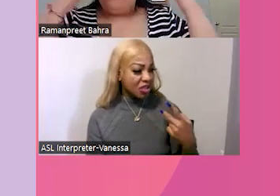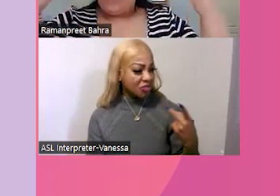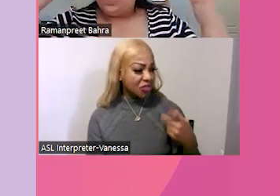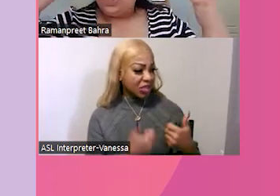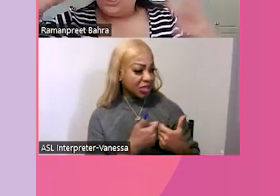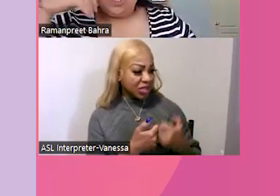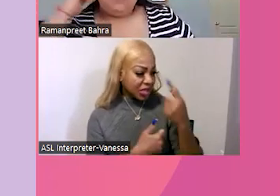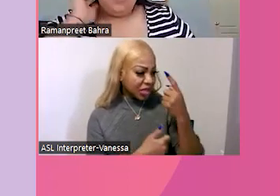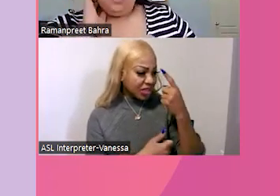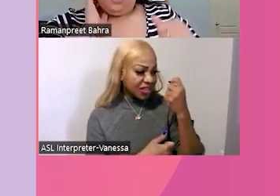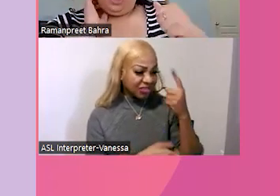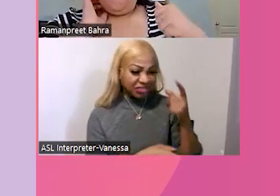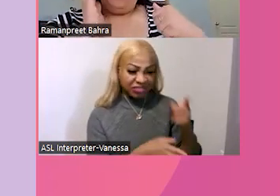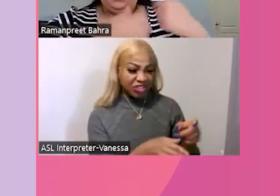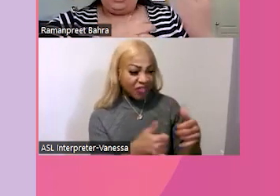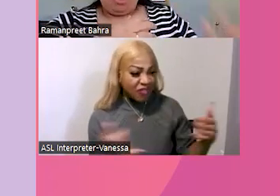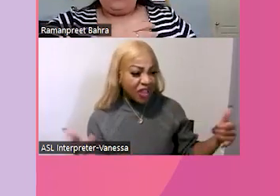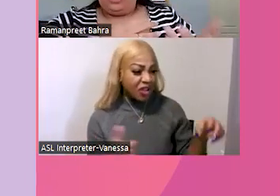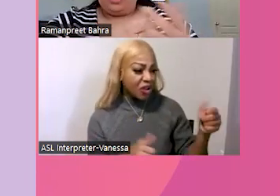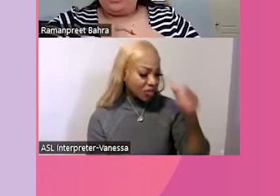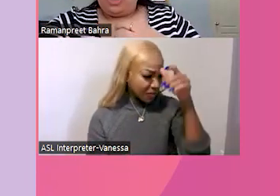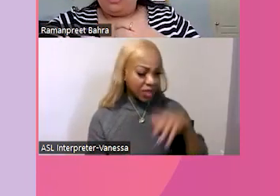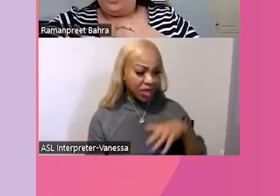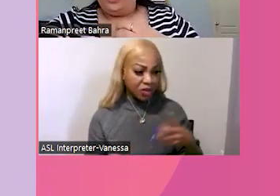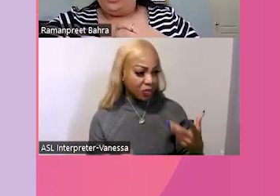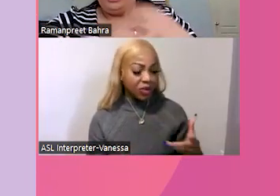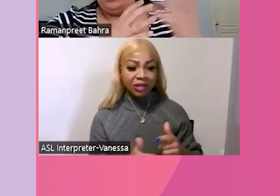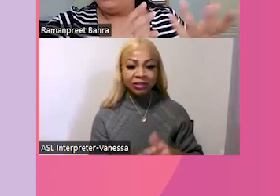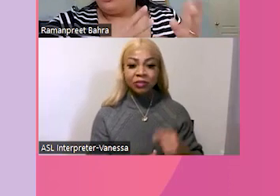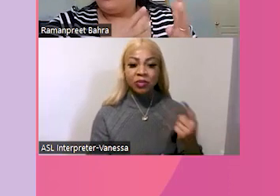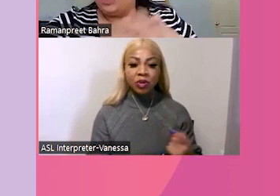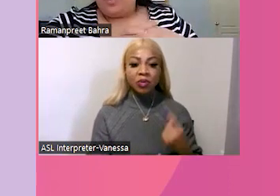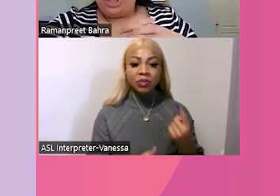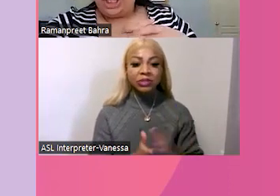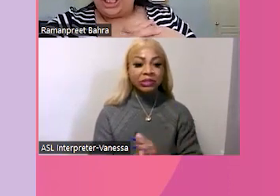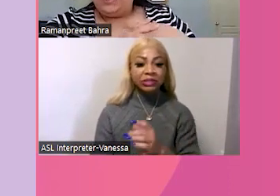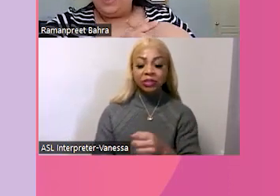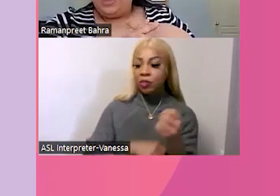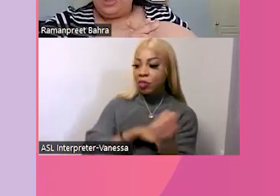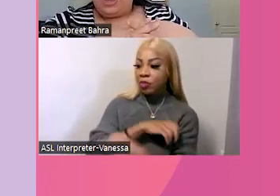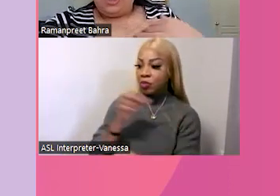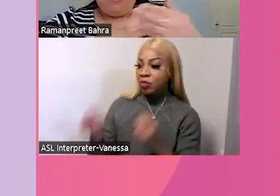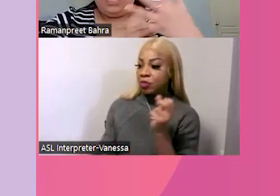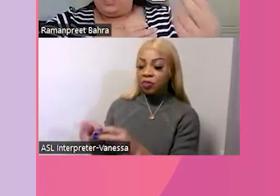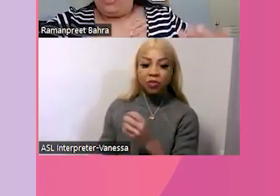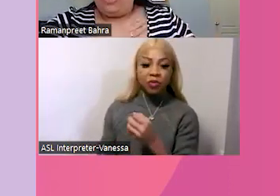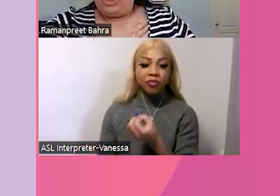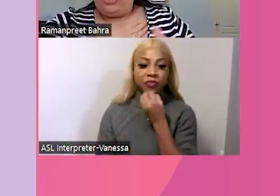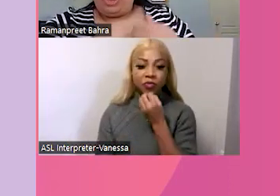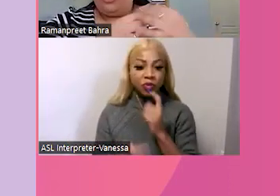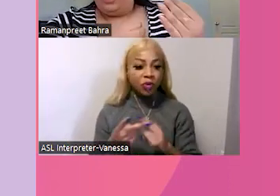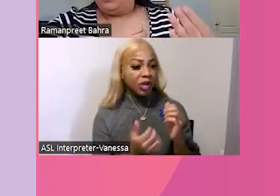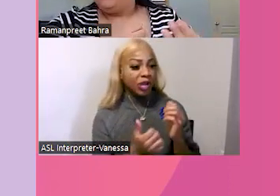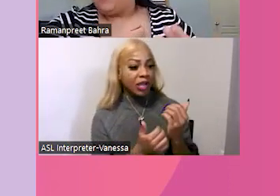of how fat she is. He often throws out food or limits her meal portions. Riley